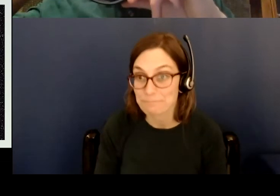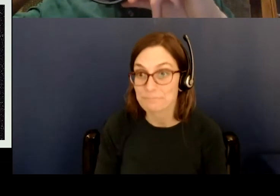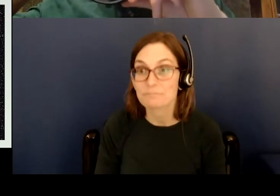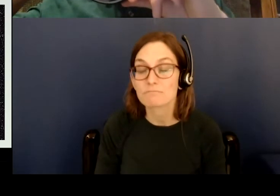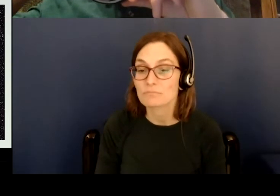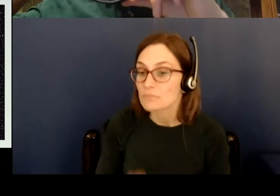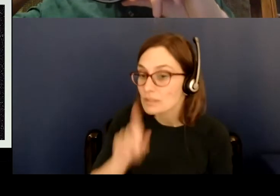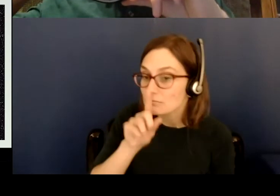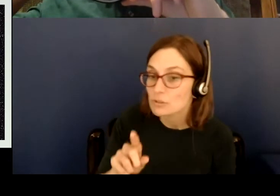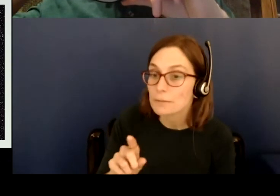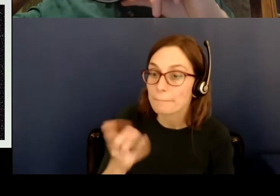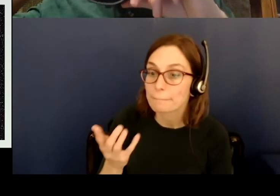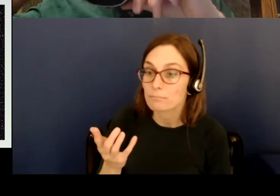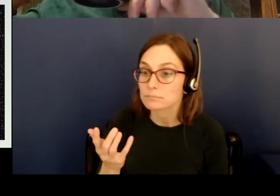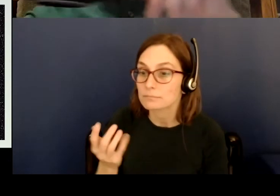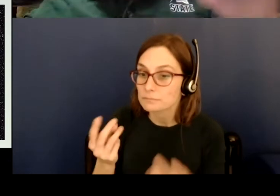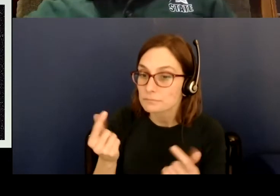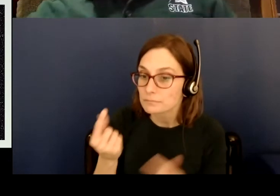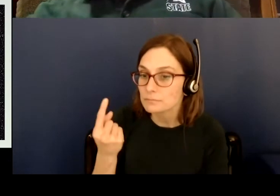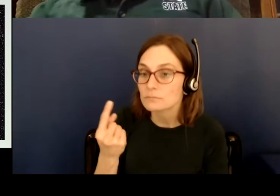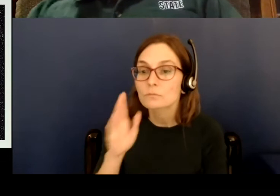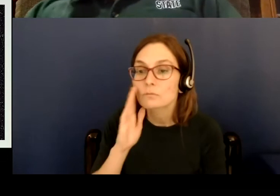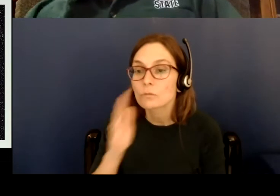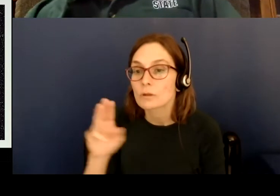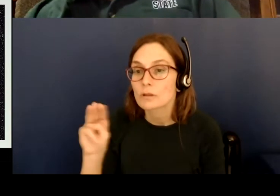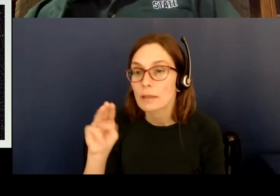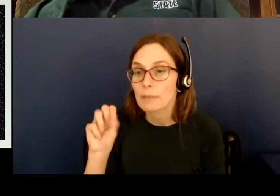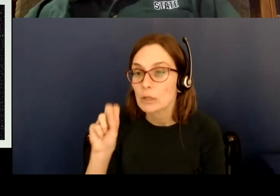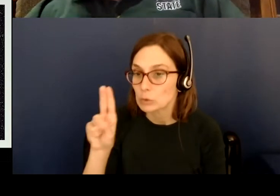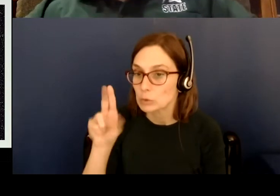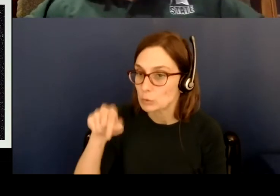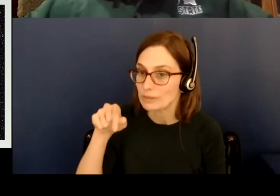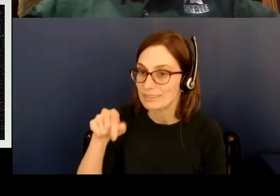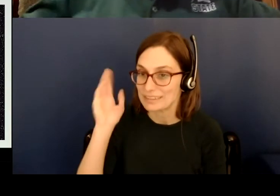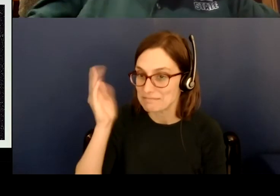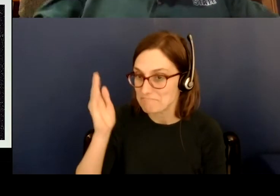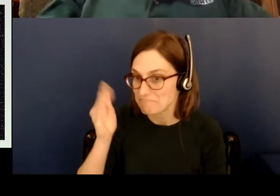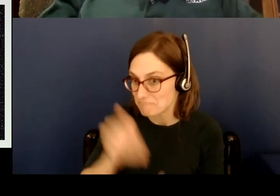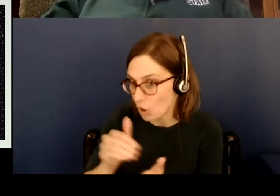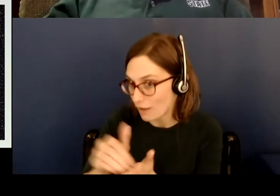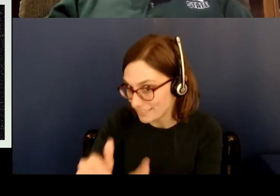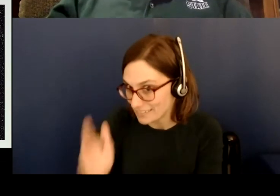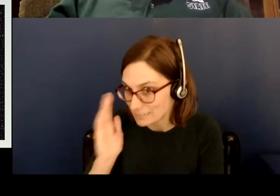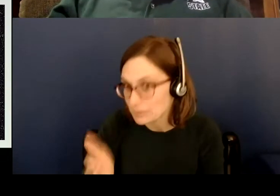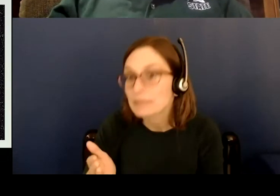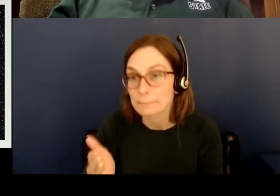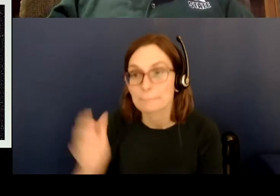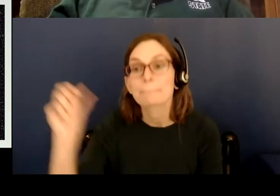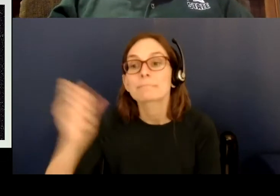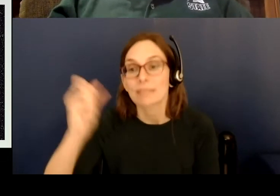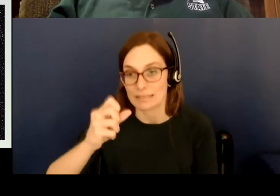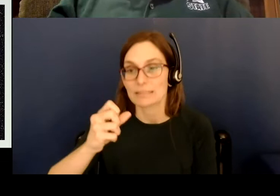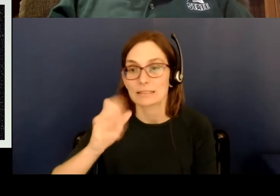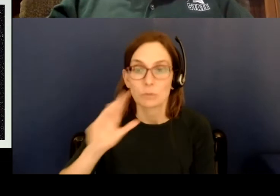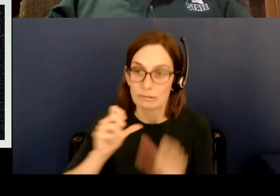Sure. Here's a fairly quick one. Will MSU do this often? I assume astronomy night. Yes, MSU will